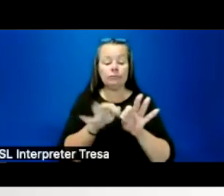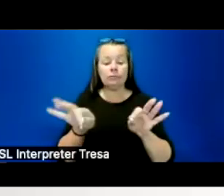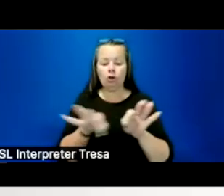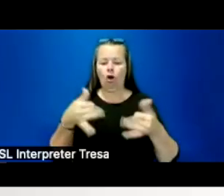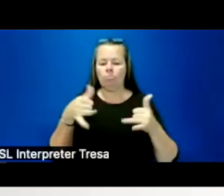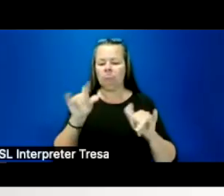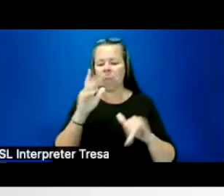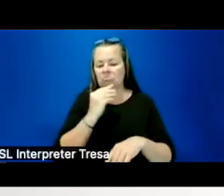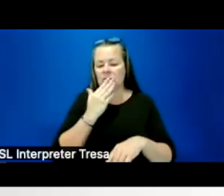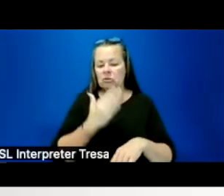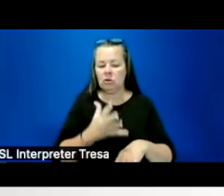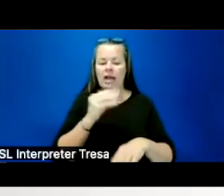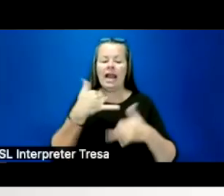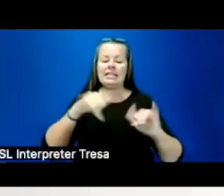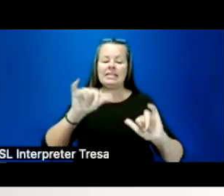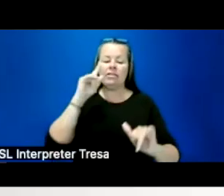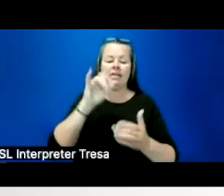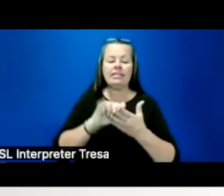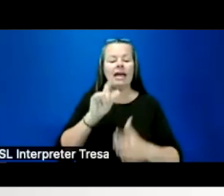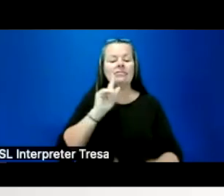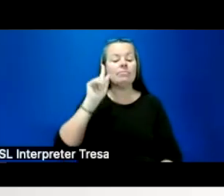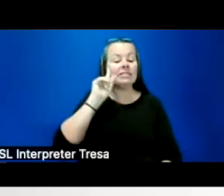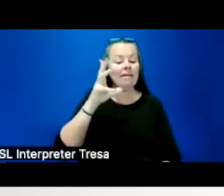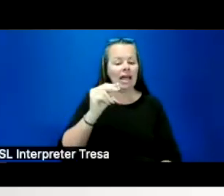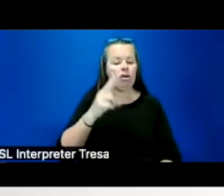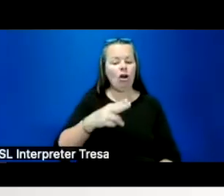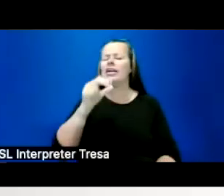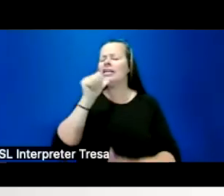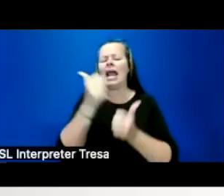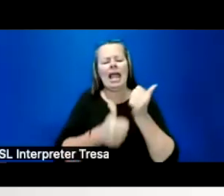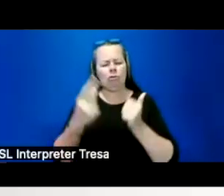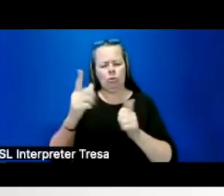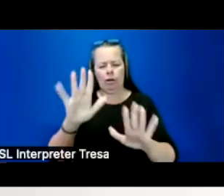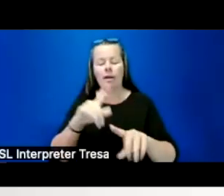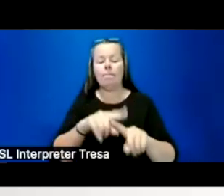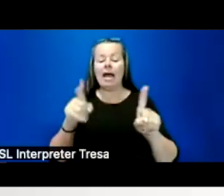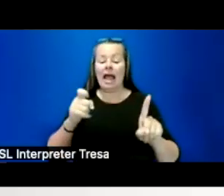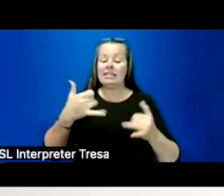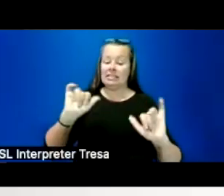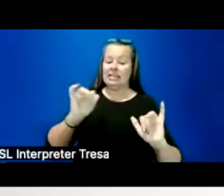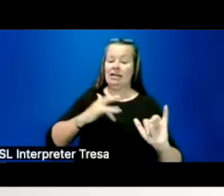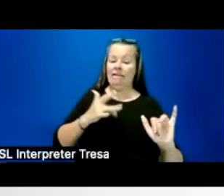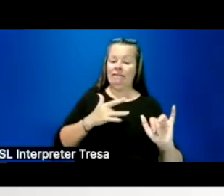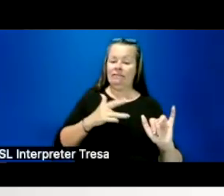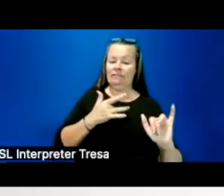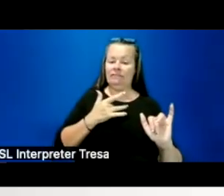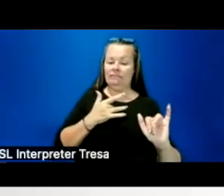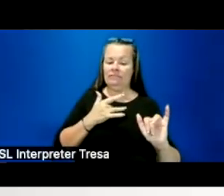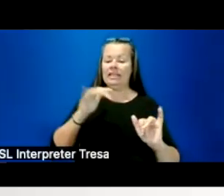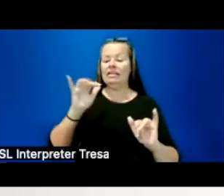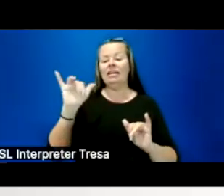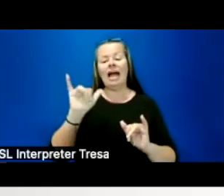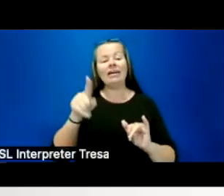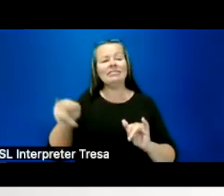deaf and hard of hearing people, not everyone, but I still think that they feel that they are reading is very tiring to be